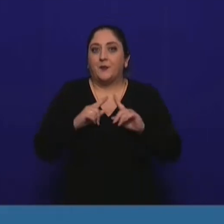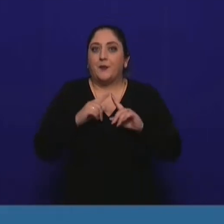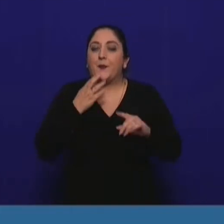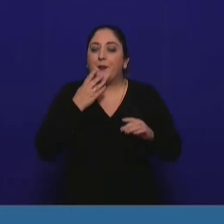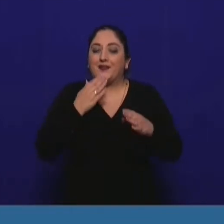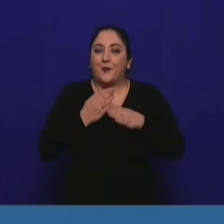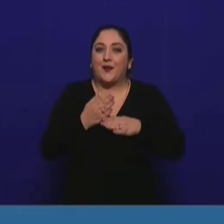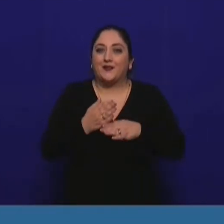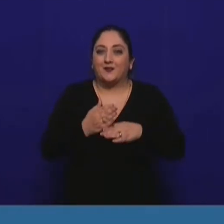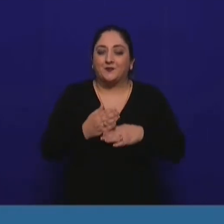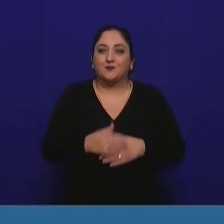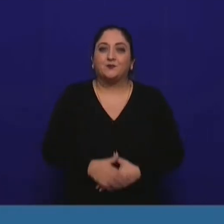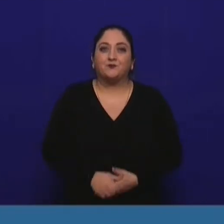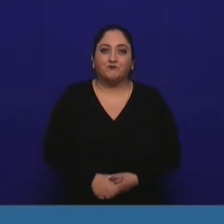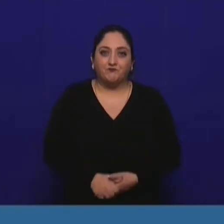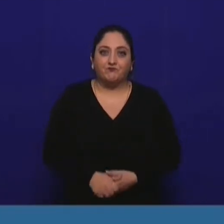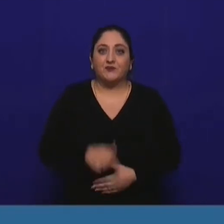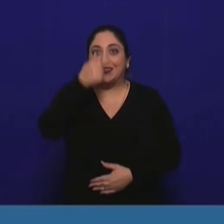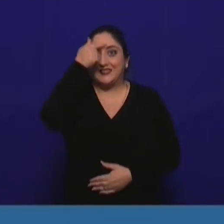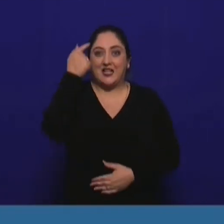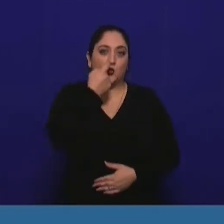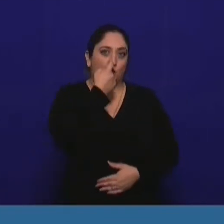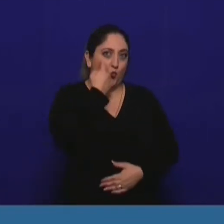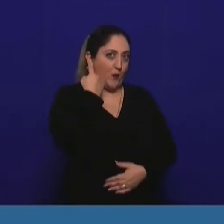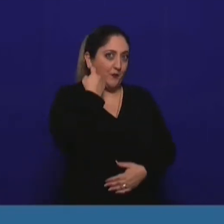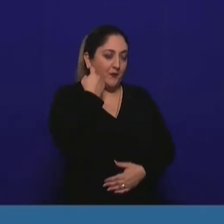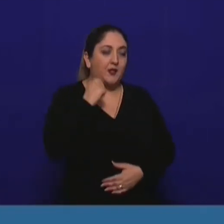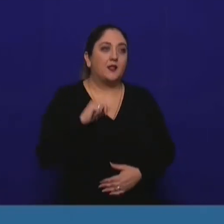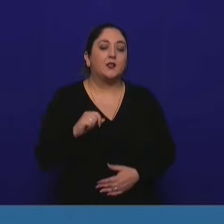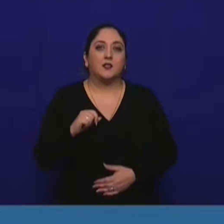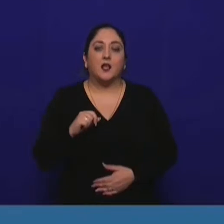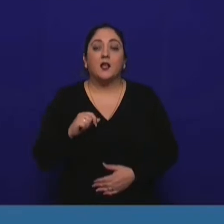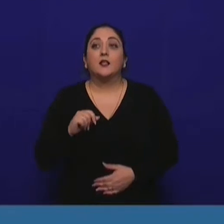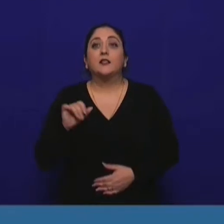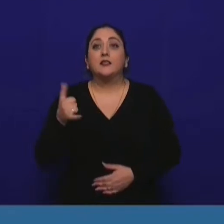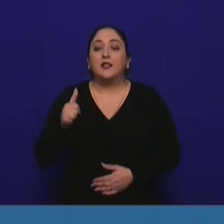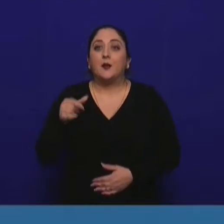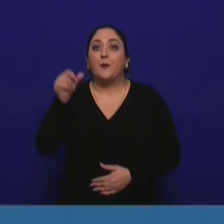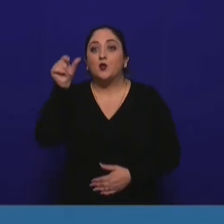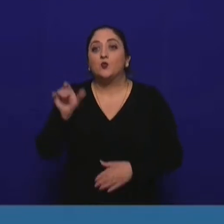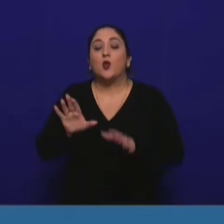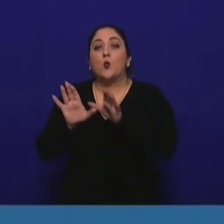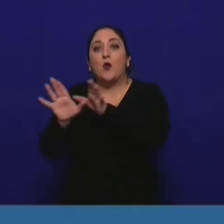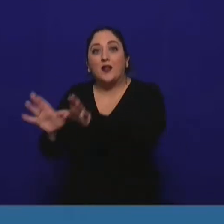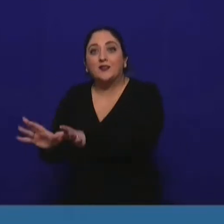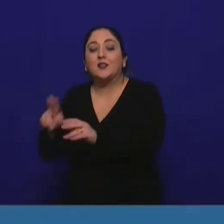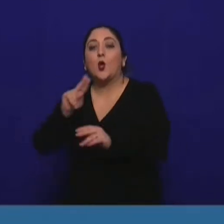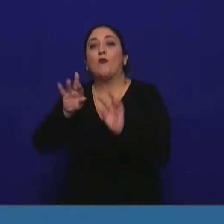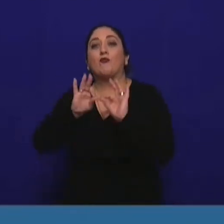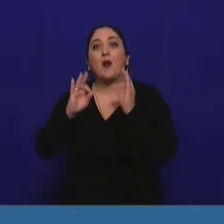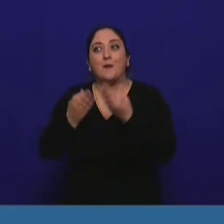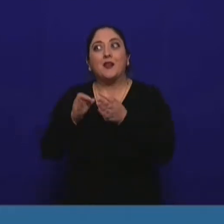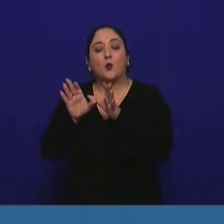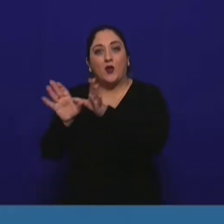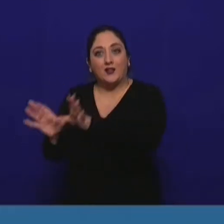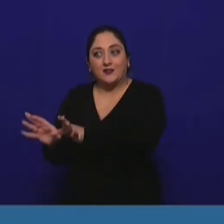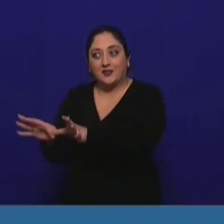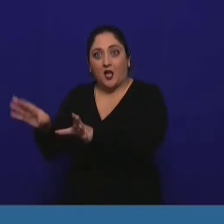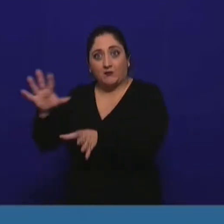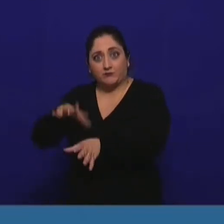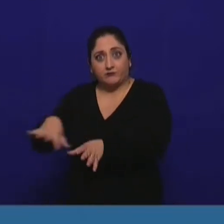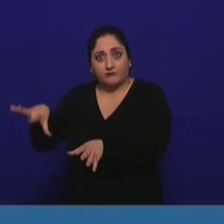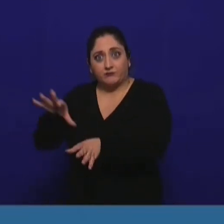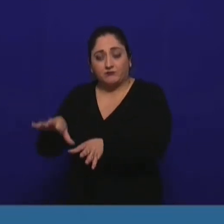l-swab test. Il-persuni li jkunu qegħdin ukoll f'kwarantina ma' dan il-persuna hemmhekk huma la darba huma ma kinux